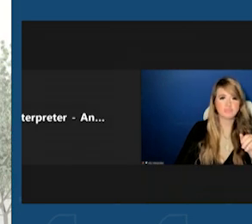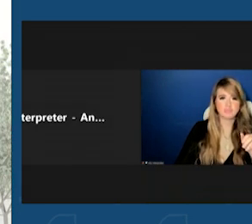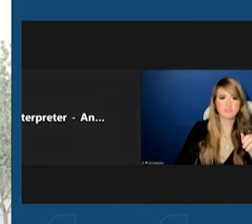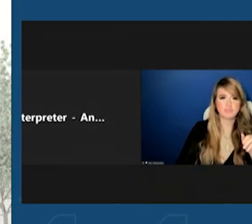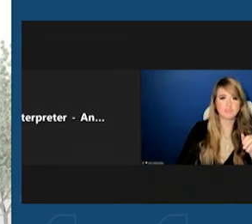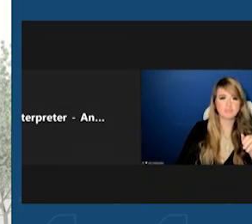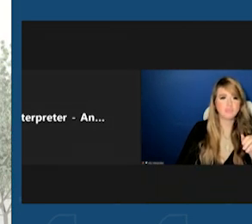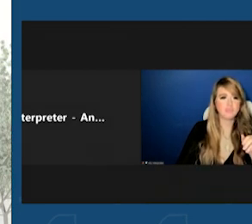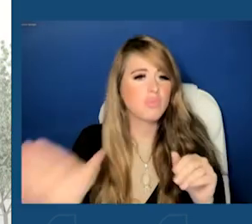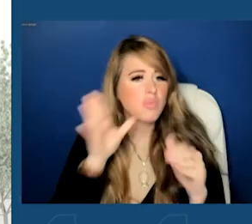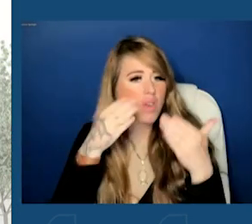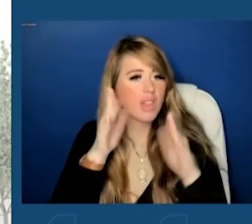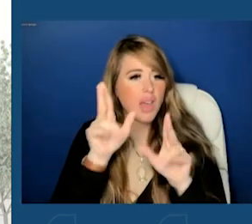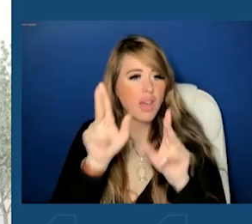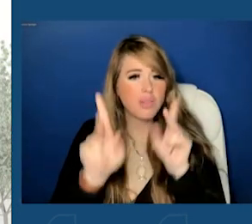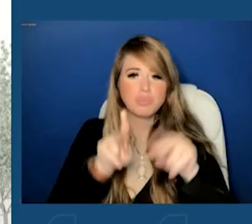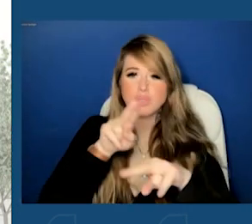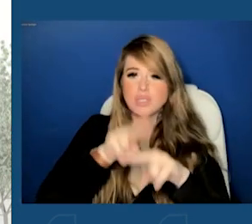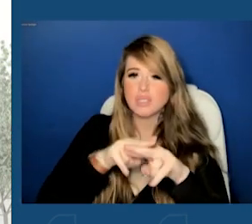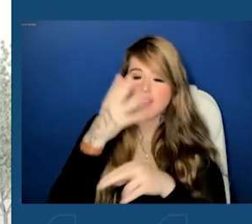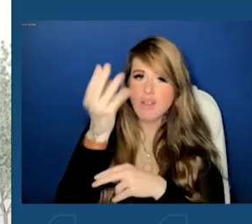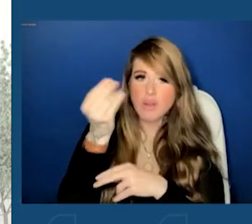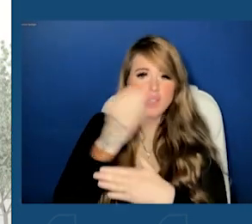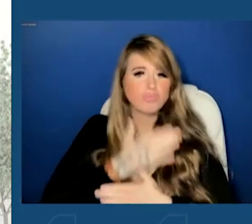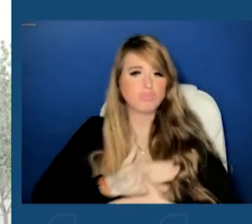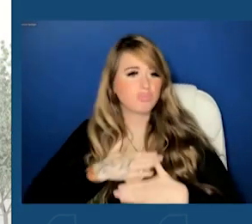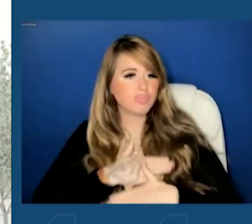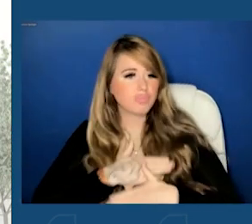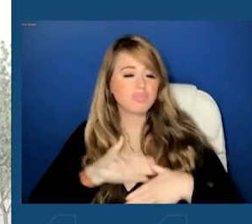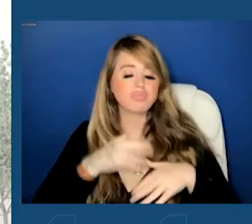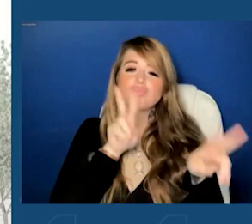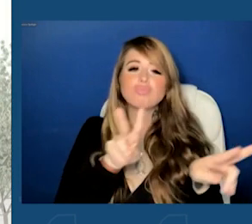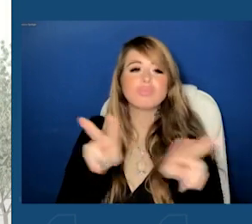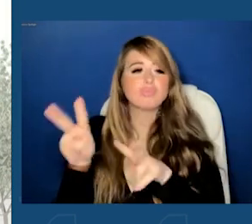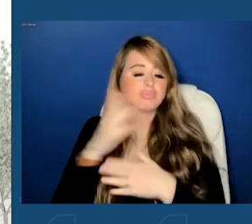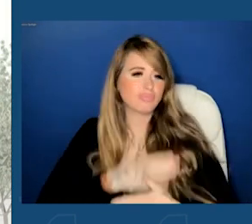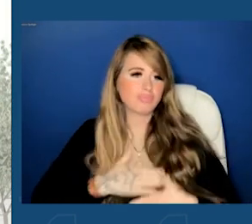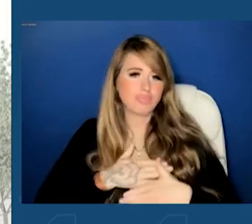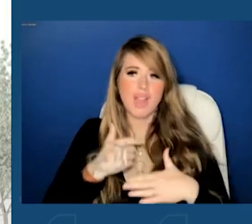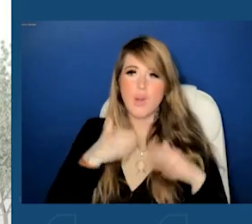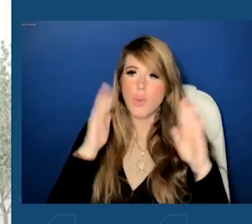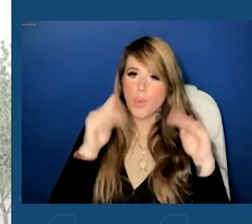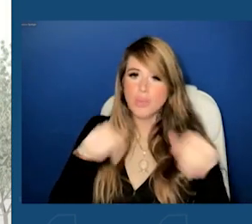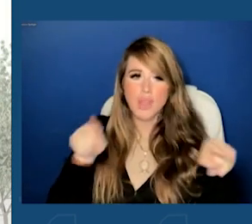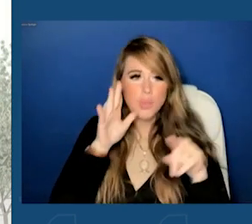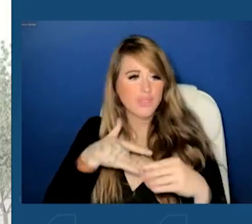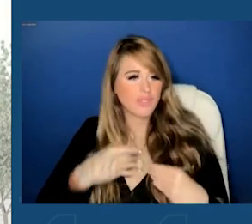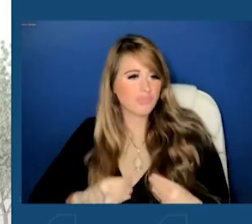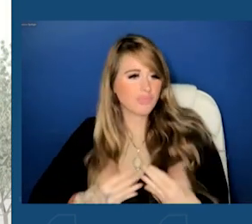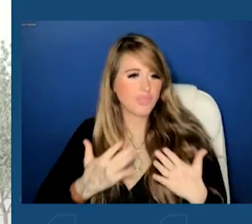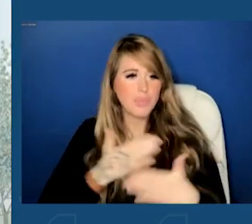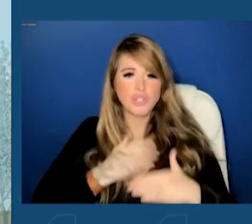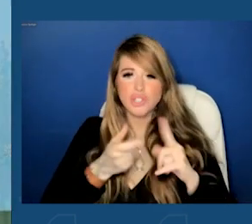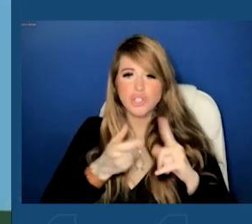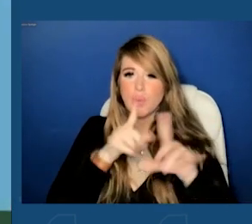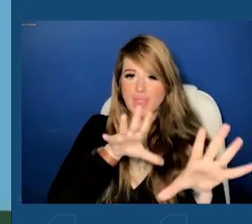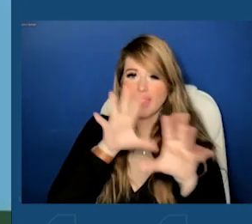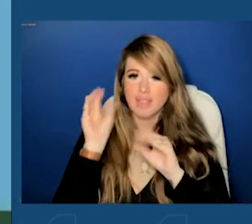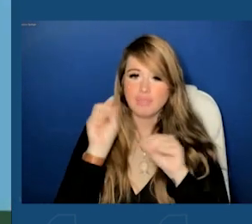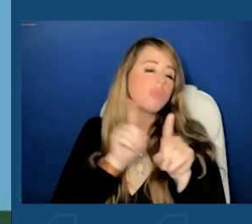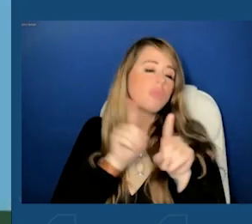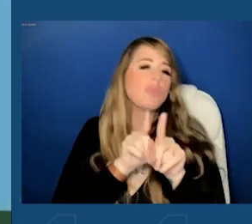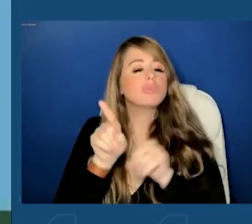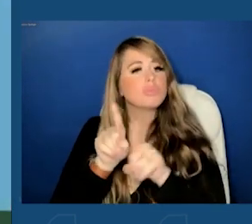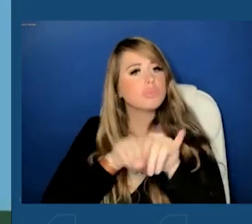and just bask in the wonder and hopefully appreciation when they leave. And also, we want to continue further moving into the